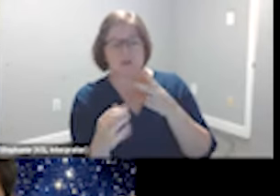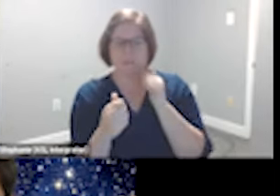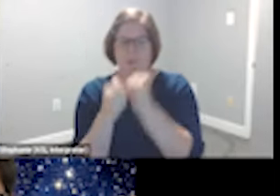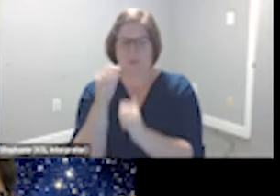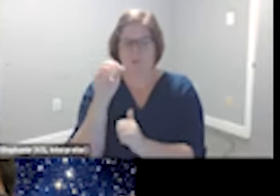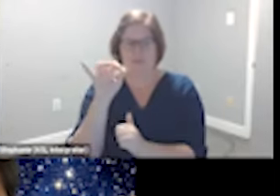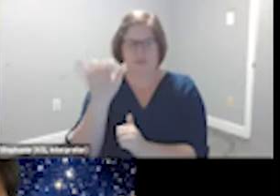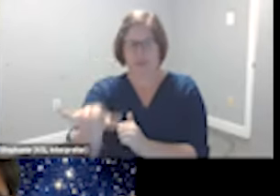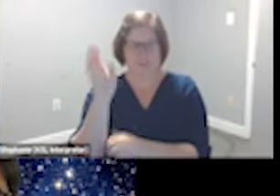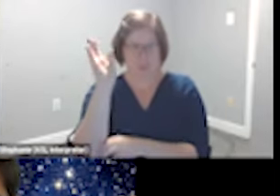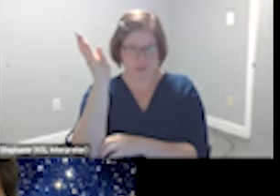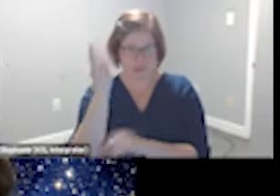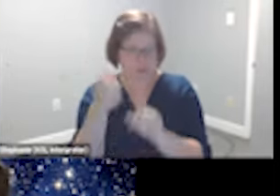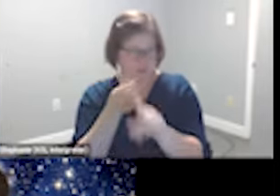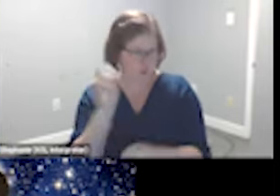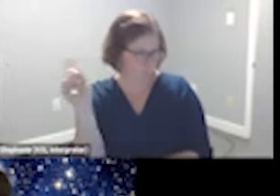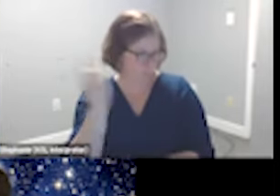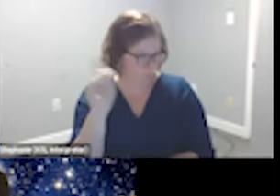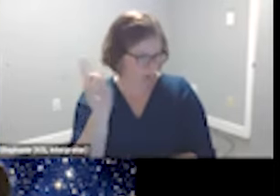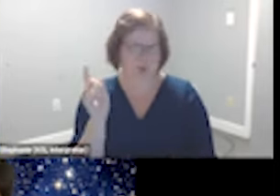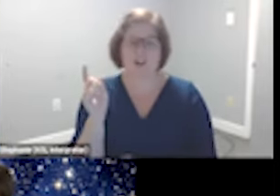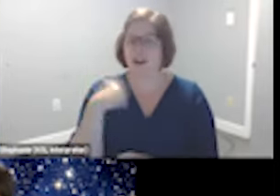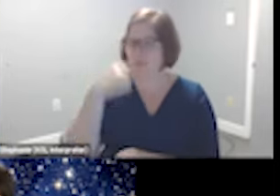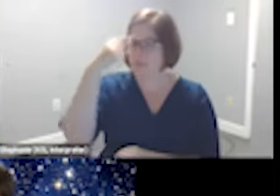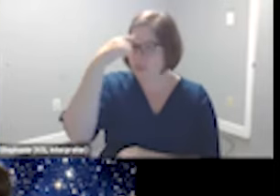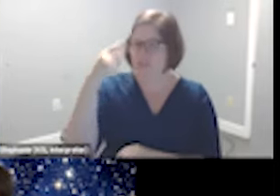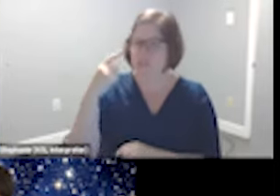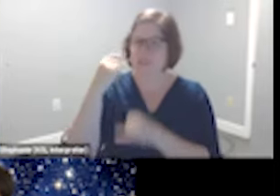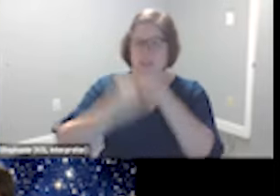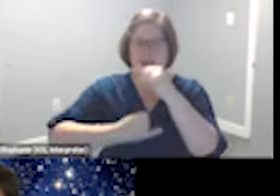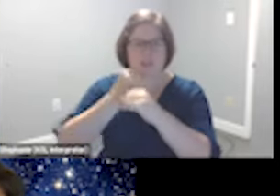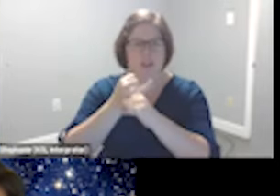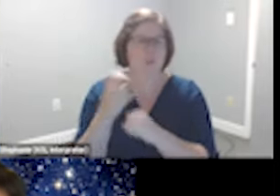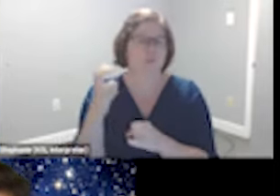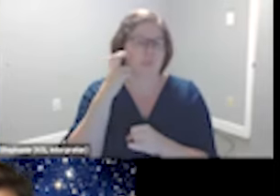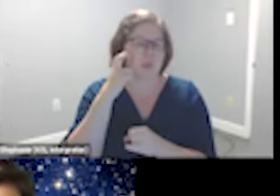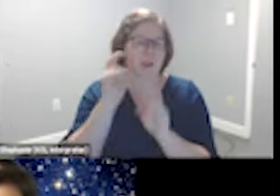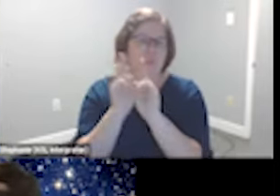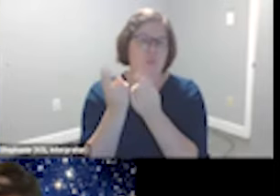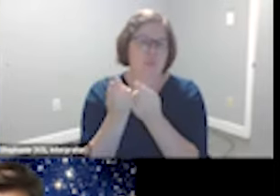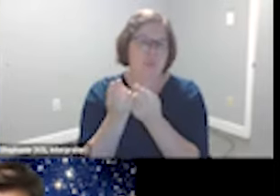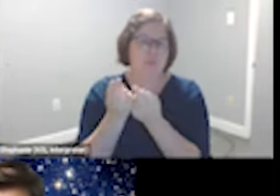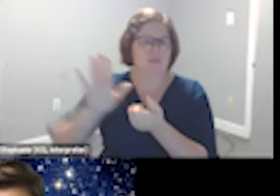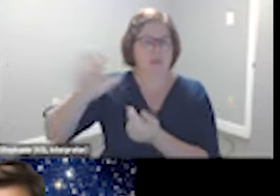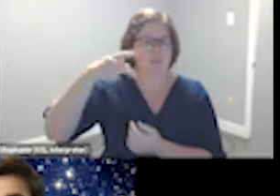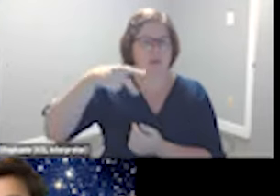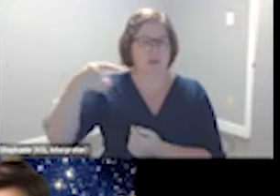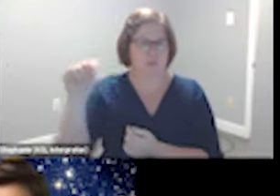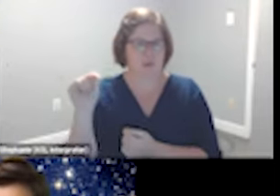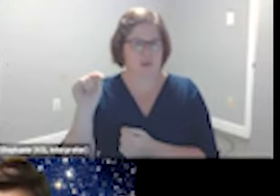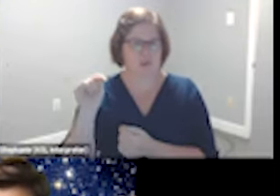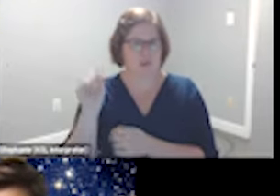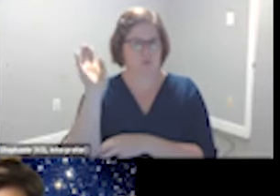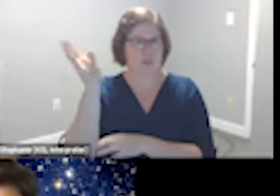was inspired by the, I think it's the International Blind Union, the PowerPoint presentation guides that they have, but I'll also